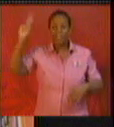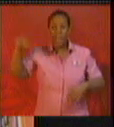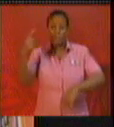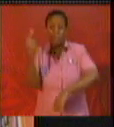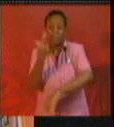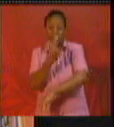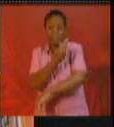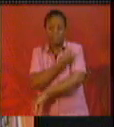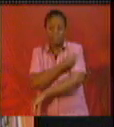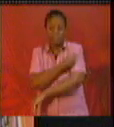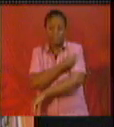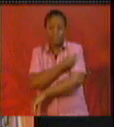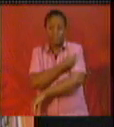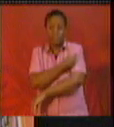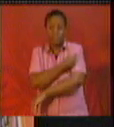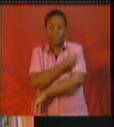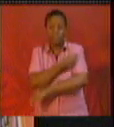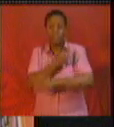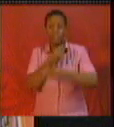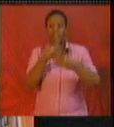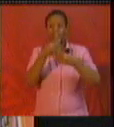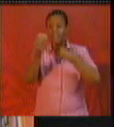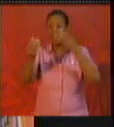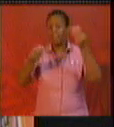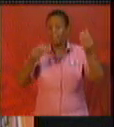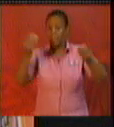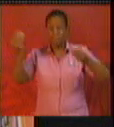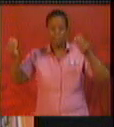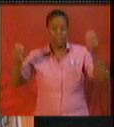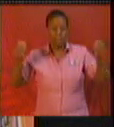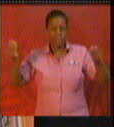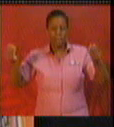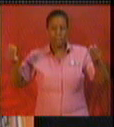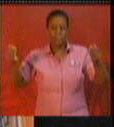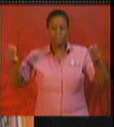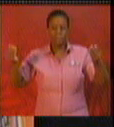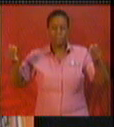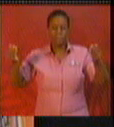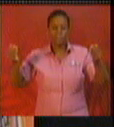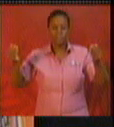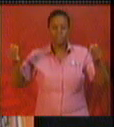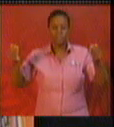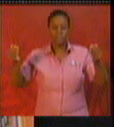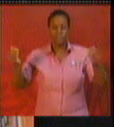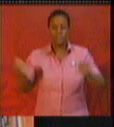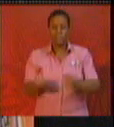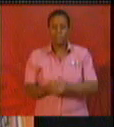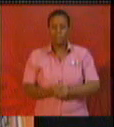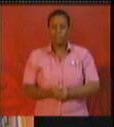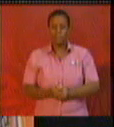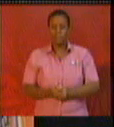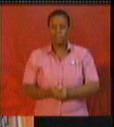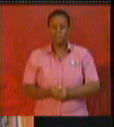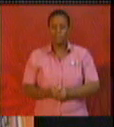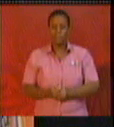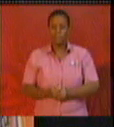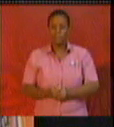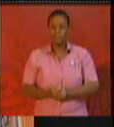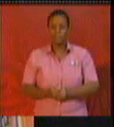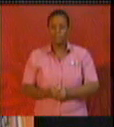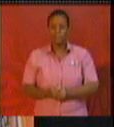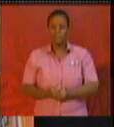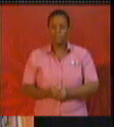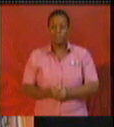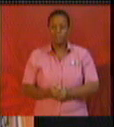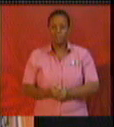India. What I want to know is if the vaccinations with these doses are going to be done sooner than those